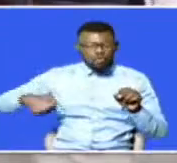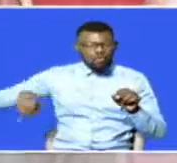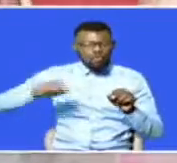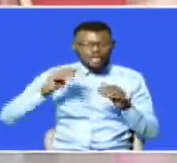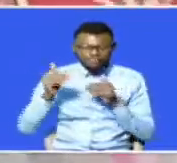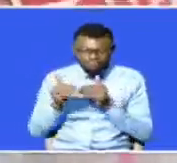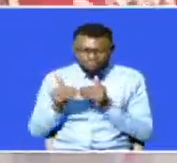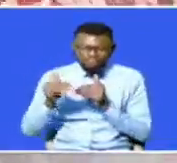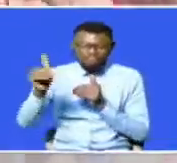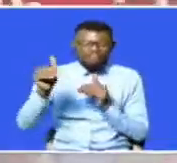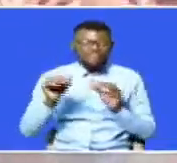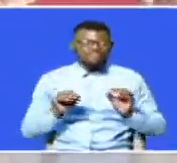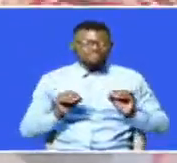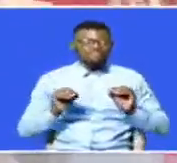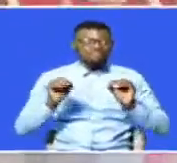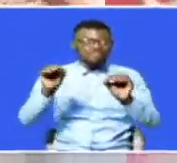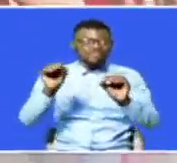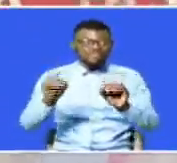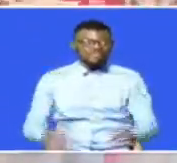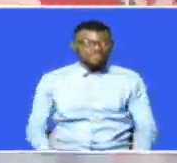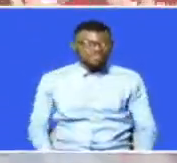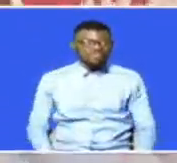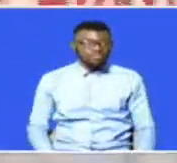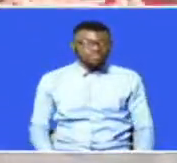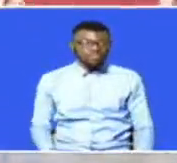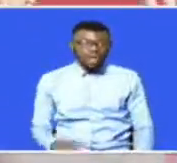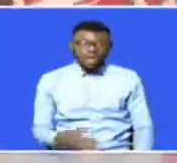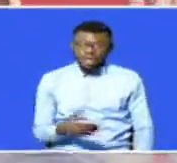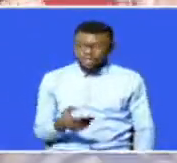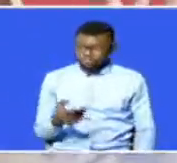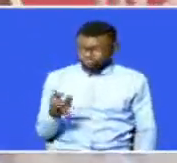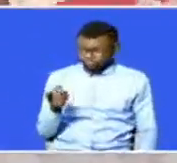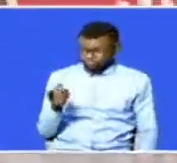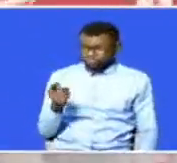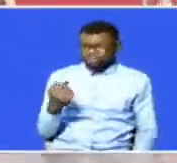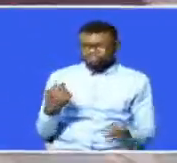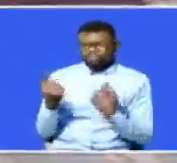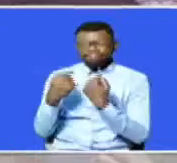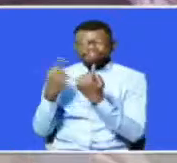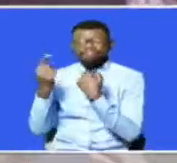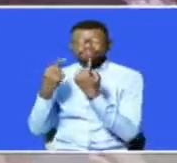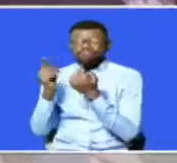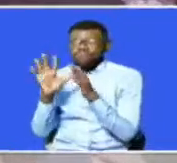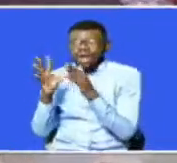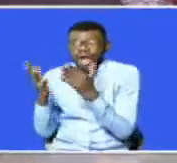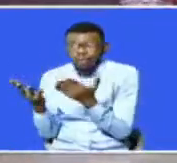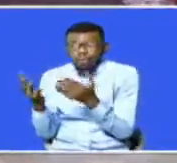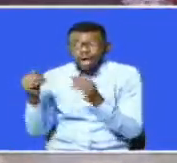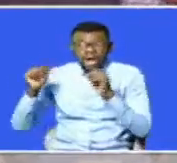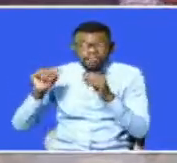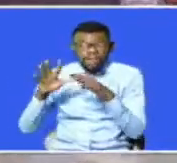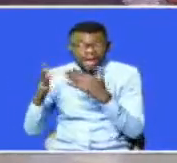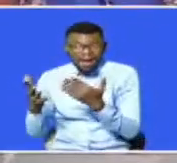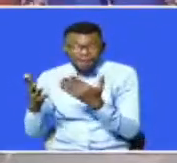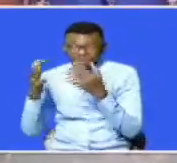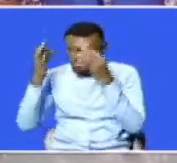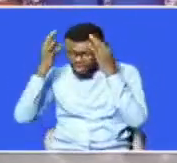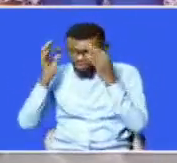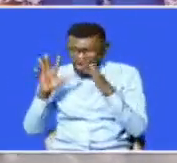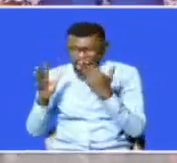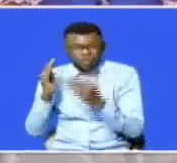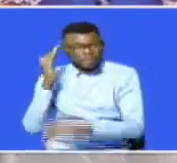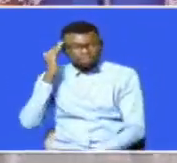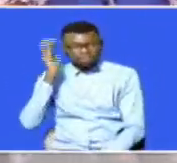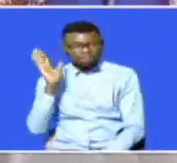tunaenda mbele. The details of the backroom negotiations that led to his decision remain scanty, but sources intimate he will get